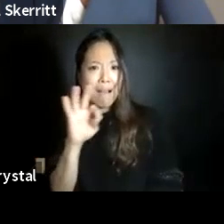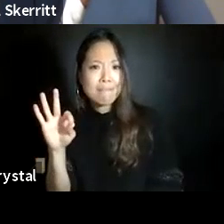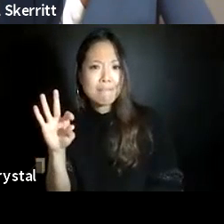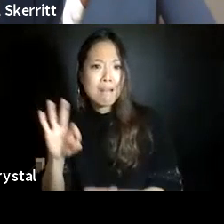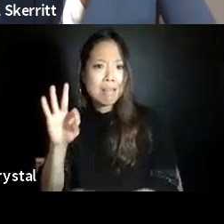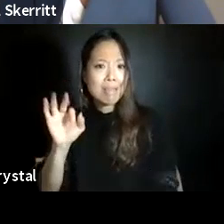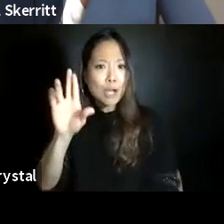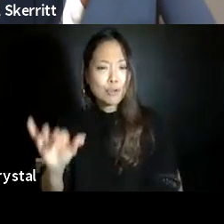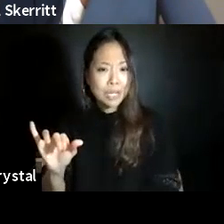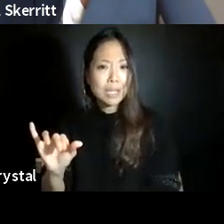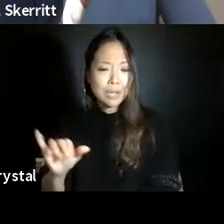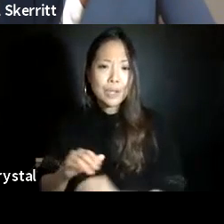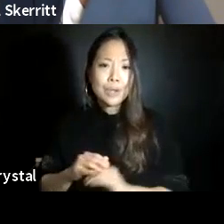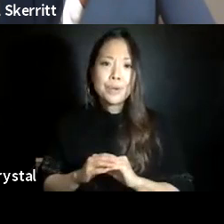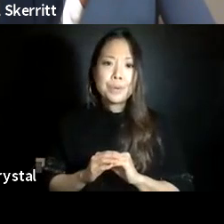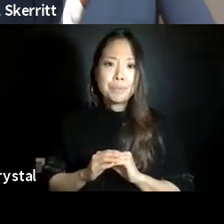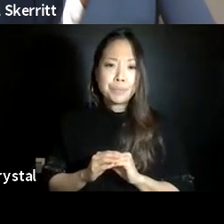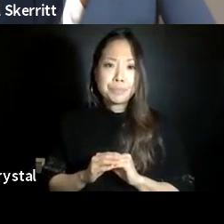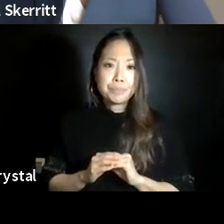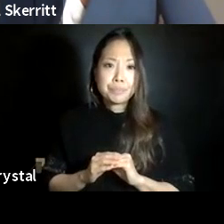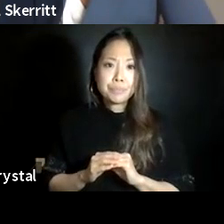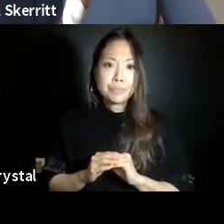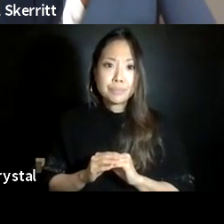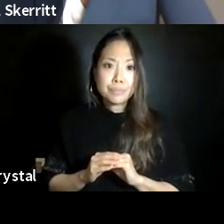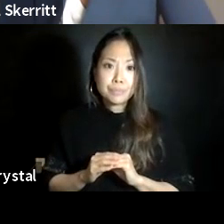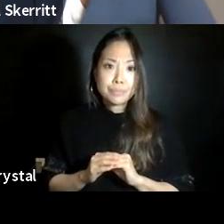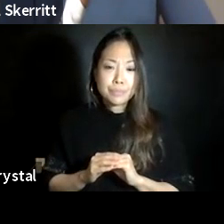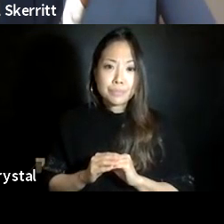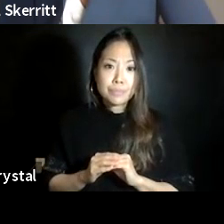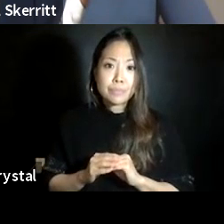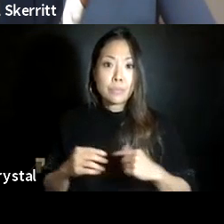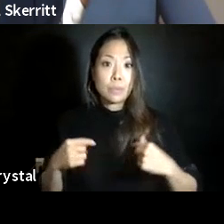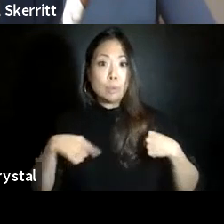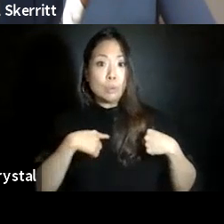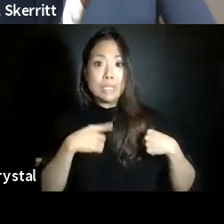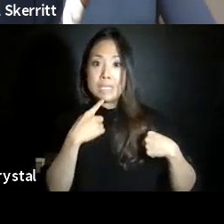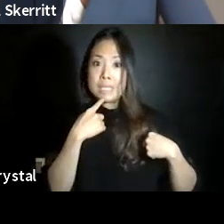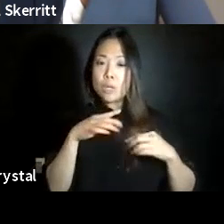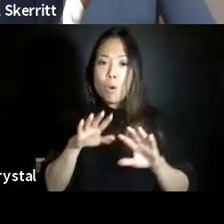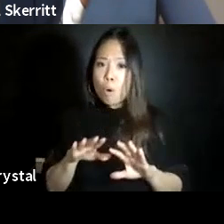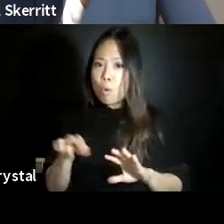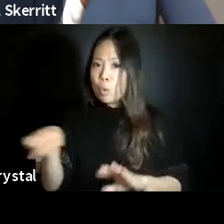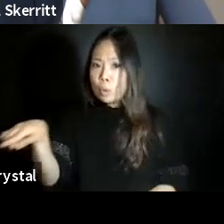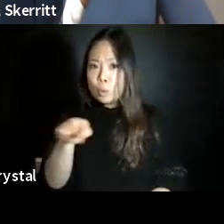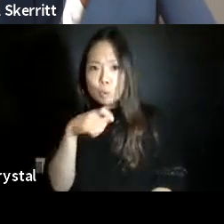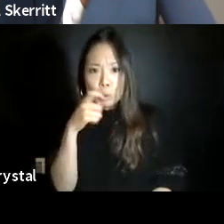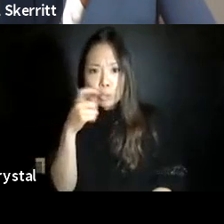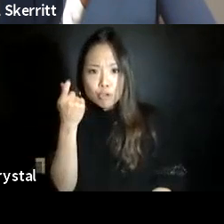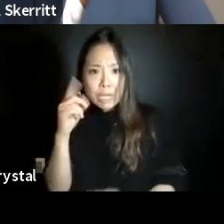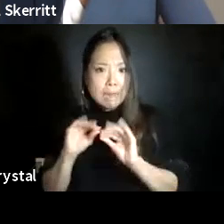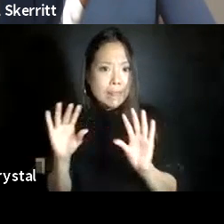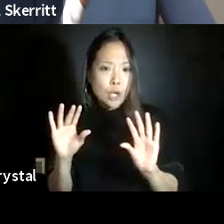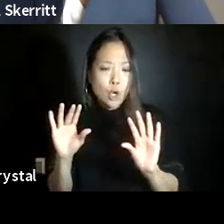were, one of the points of credibility for us was, no, you don't understand what we're doing. It's not a lottery.